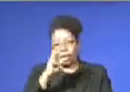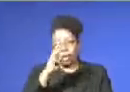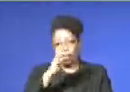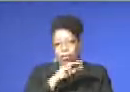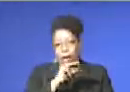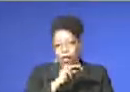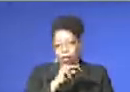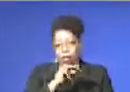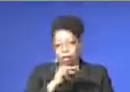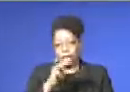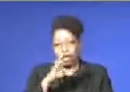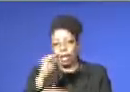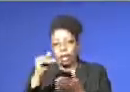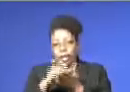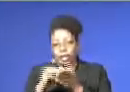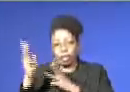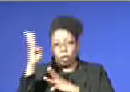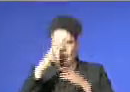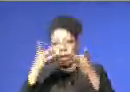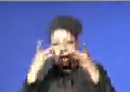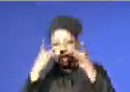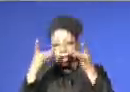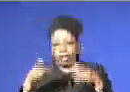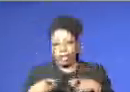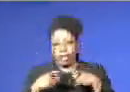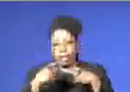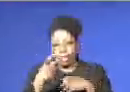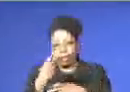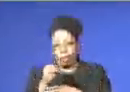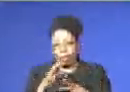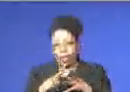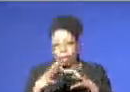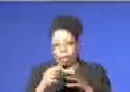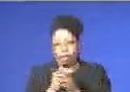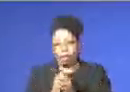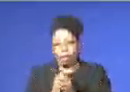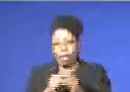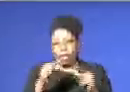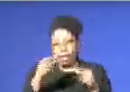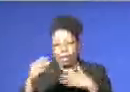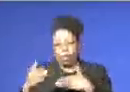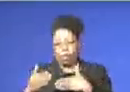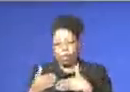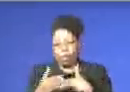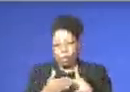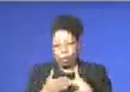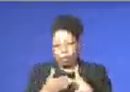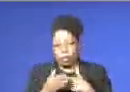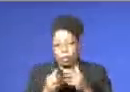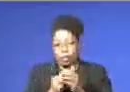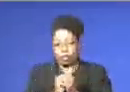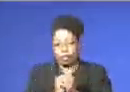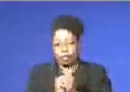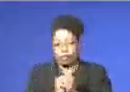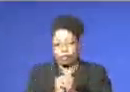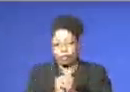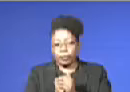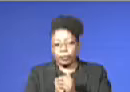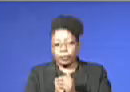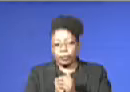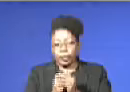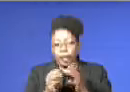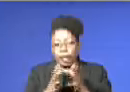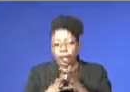gave the Marlins all they could handle. The game would remain as close as 5 throughout all 4 quarters, but in